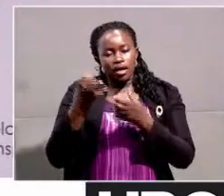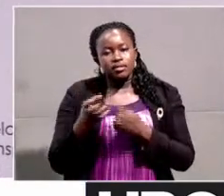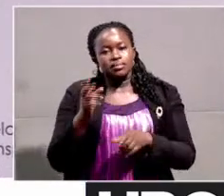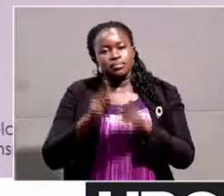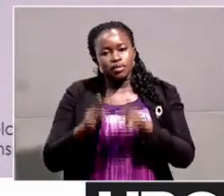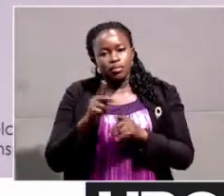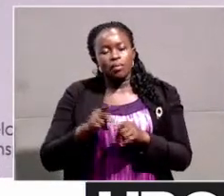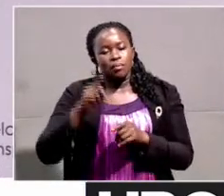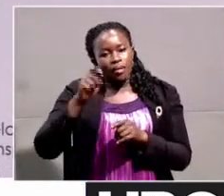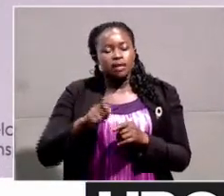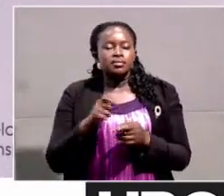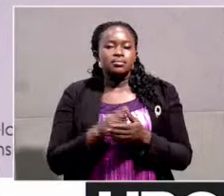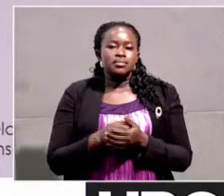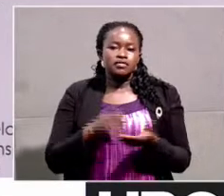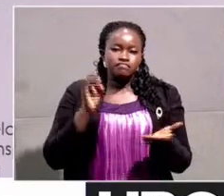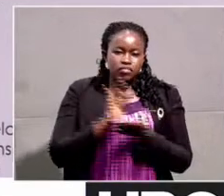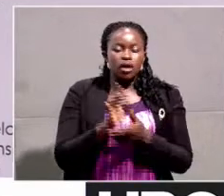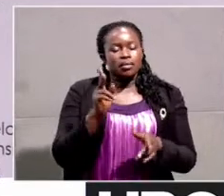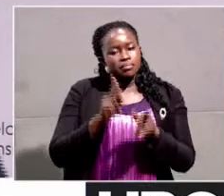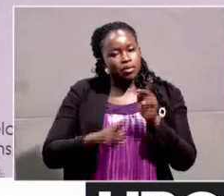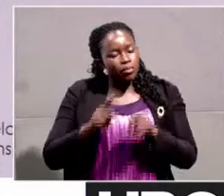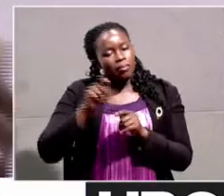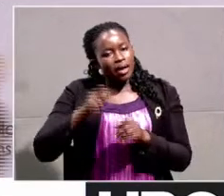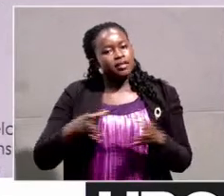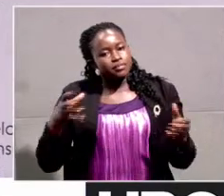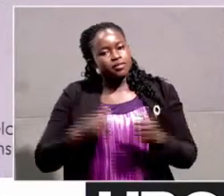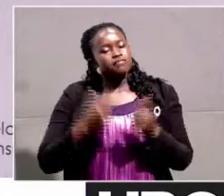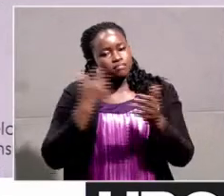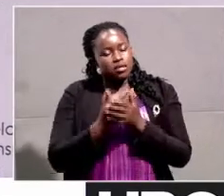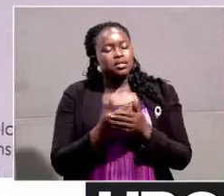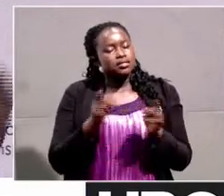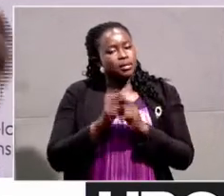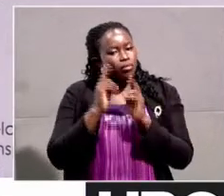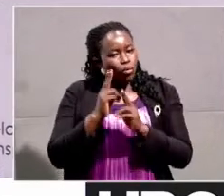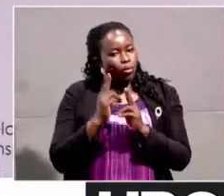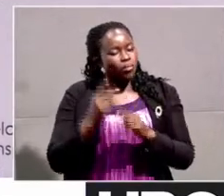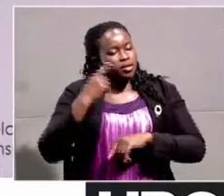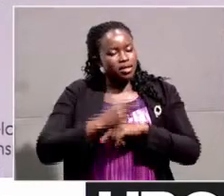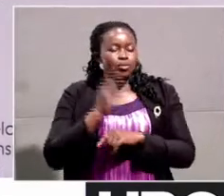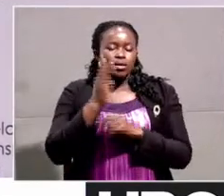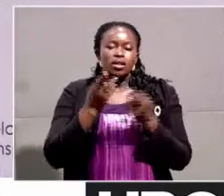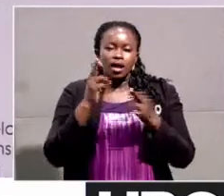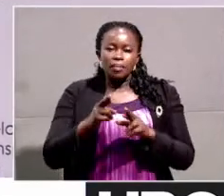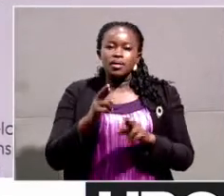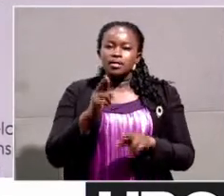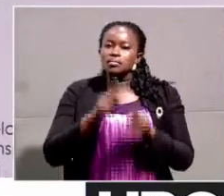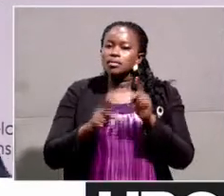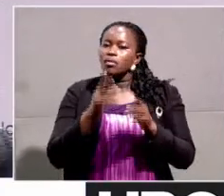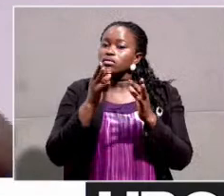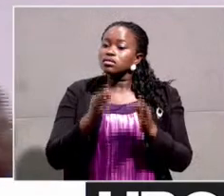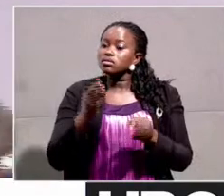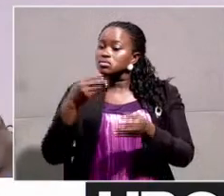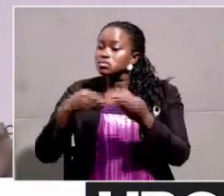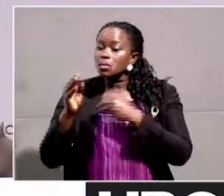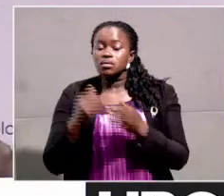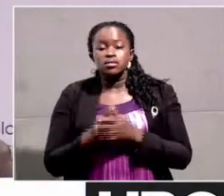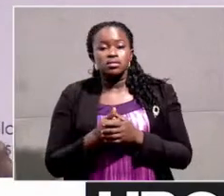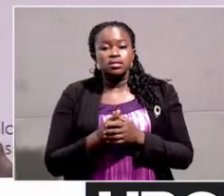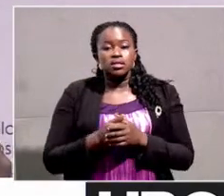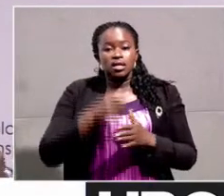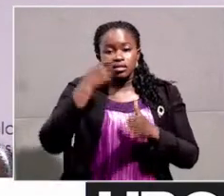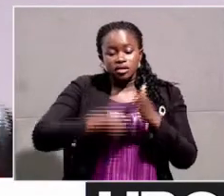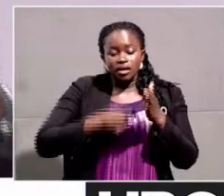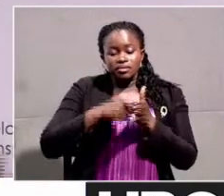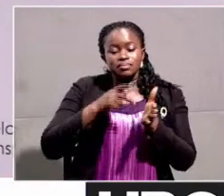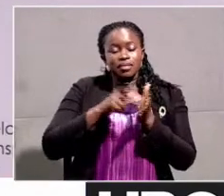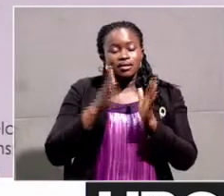fired, people should be locked up. We hope that even a day can come when people's properties can be sold, and then the taxpayers' money gets